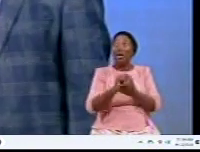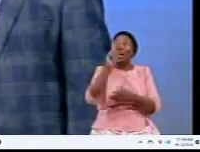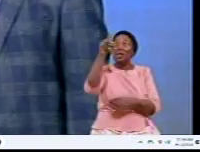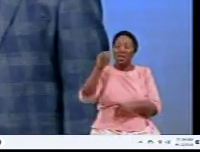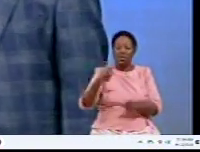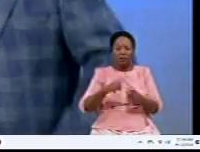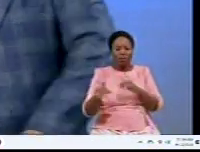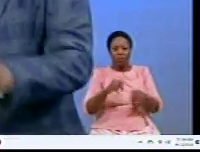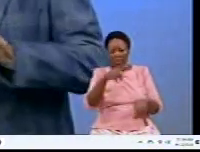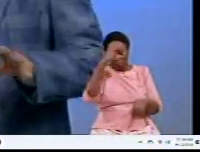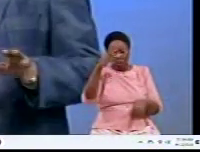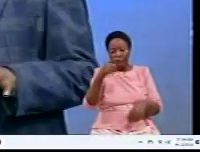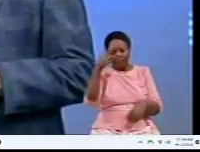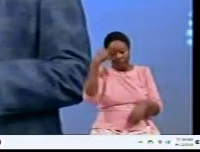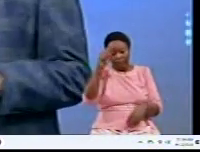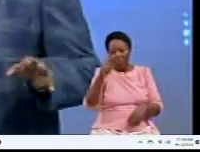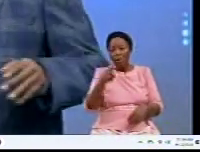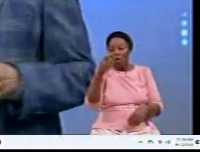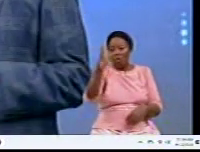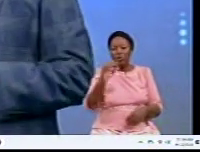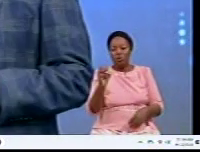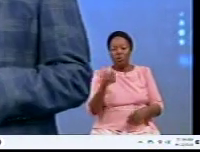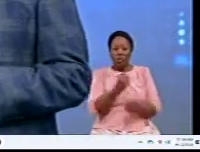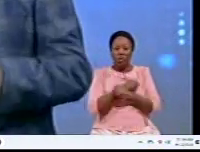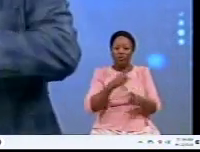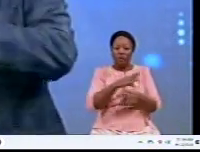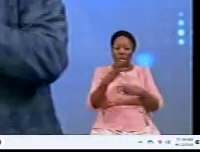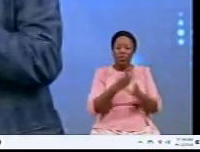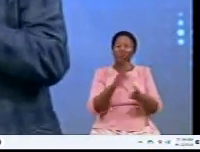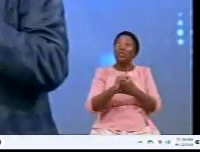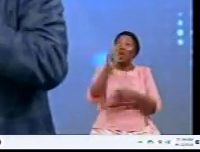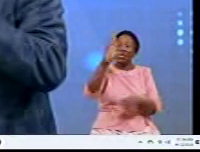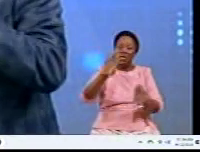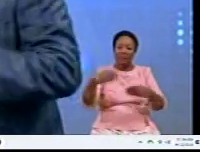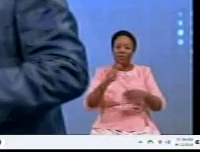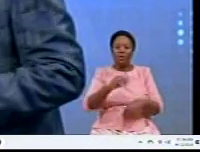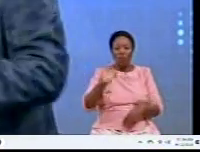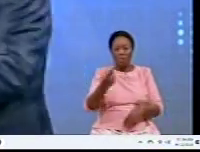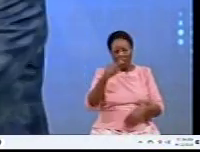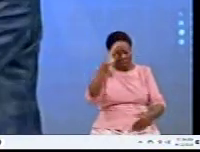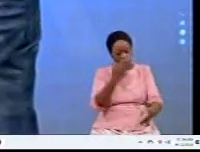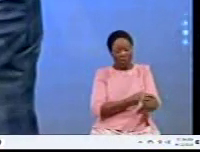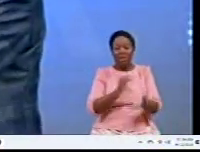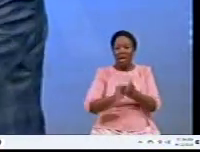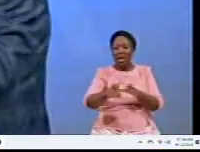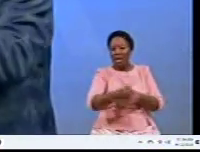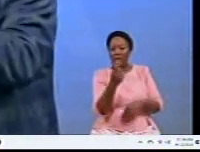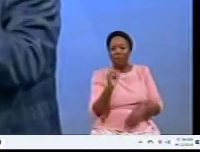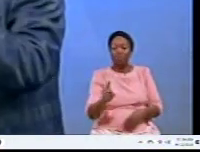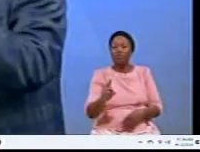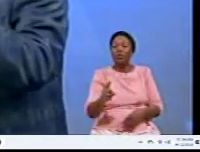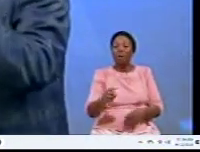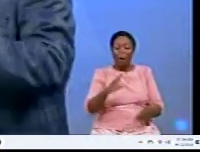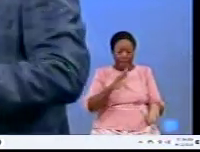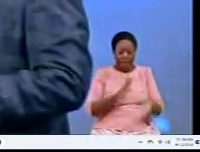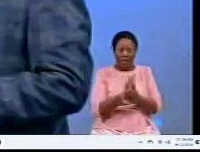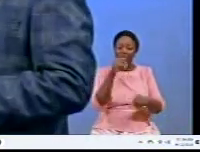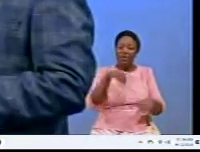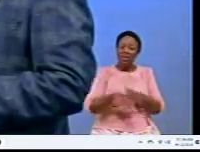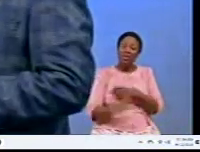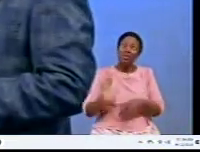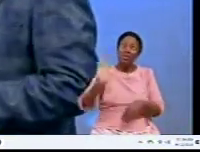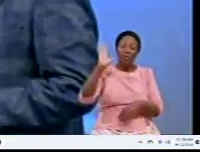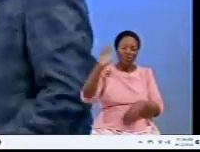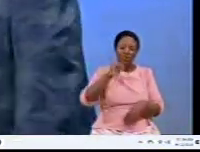the world that he gave his only begotten son, that whosoever believeth in him shall